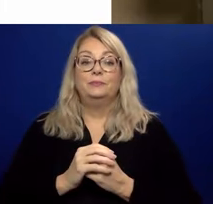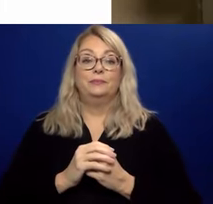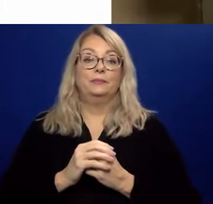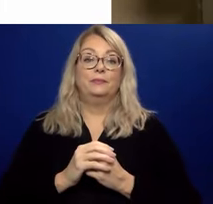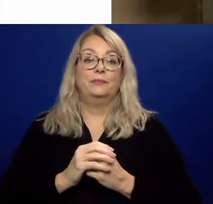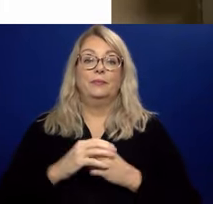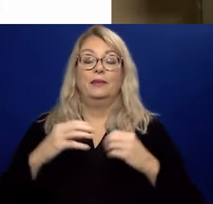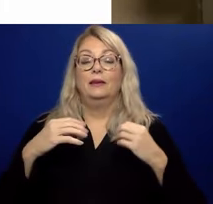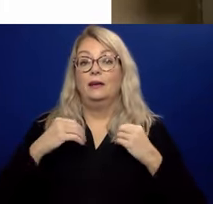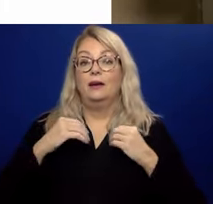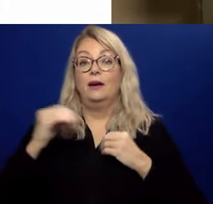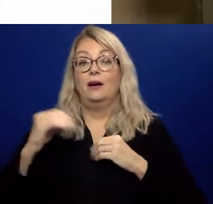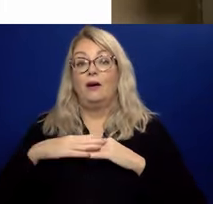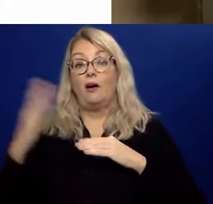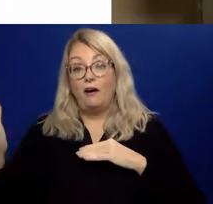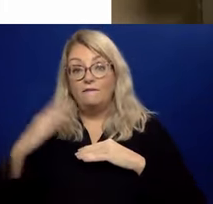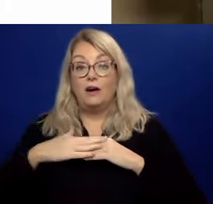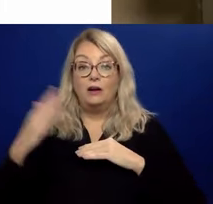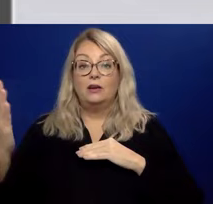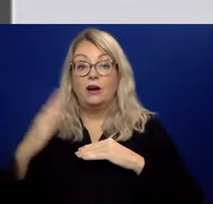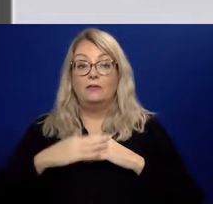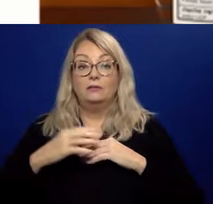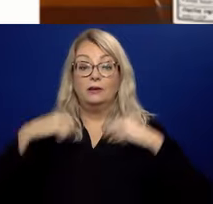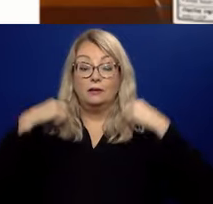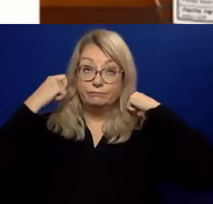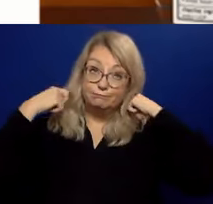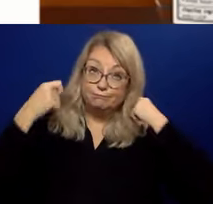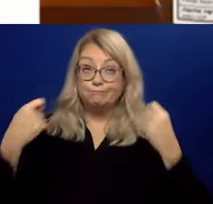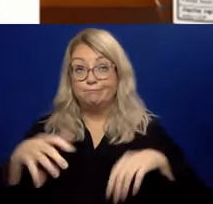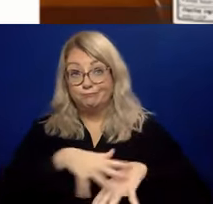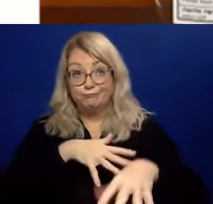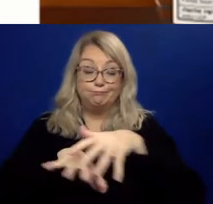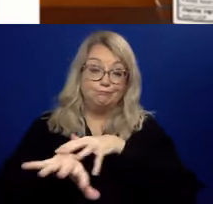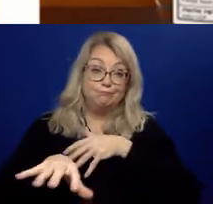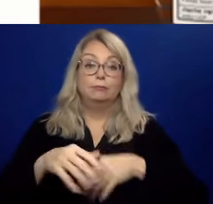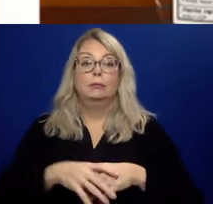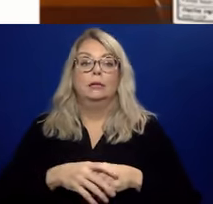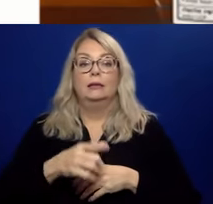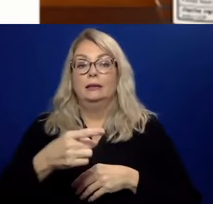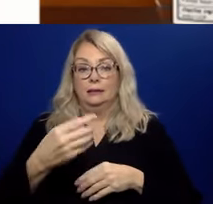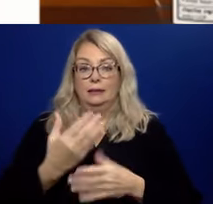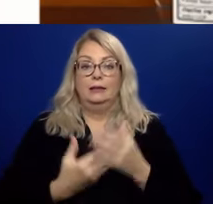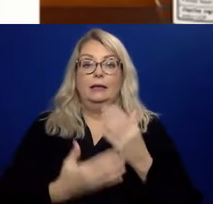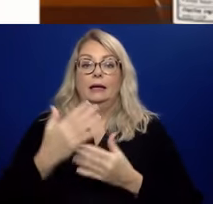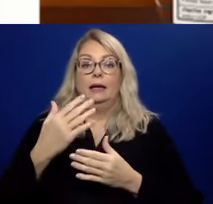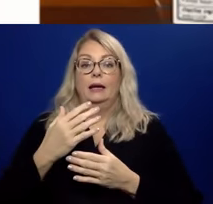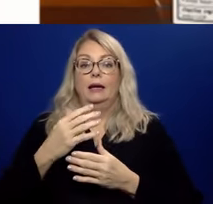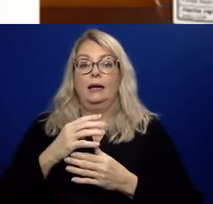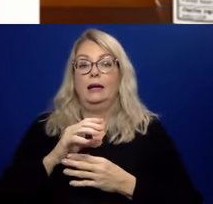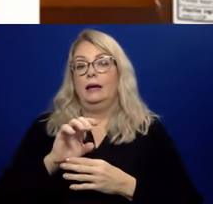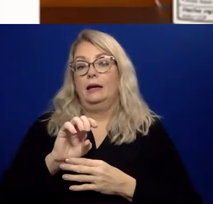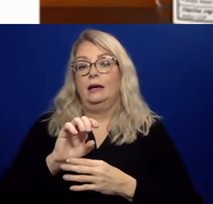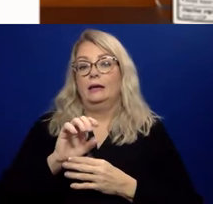we're putting it on, we're taking it off all day long. Hand sanitizer that was made by a wine